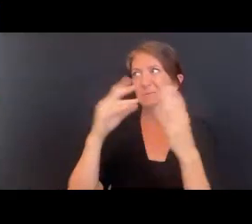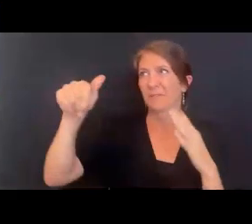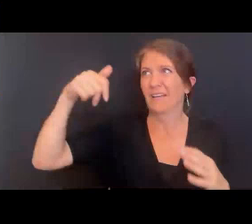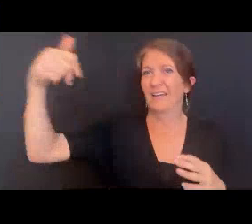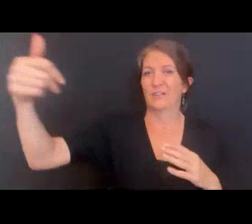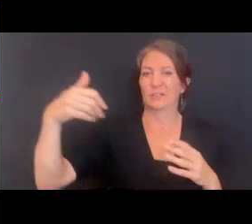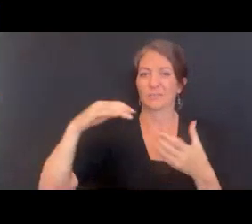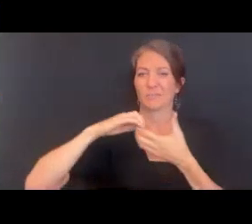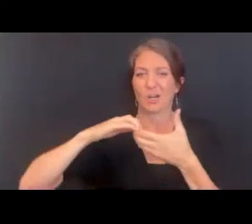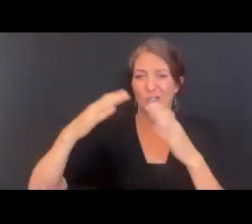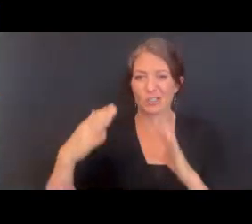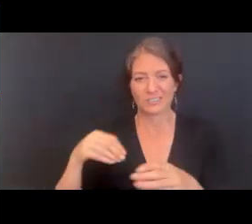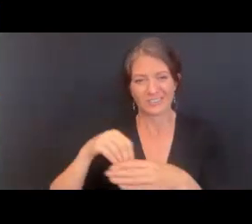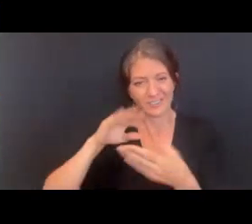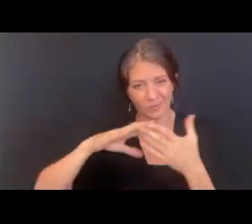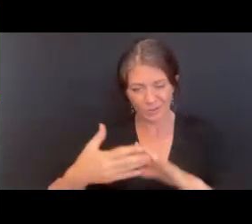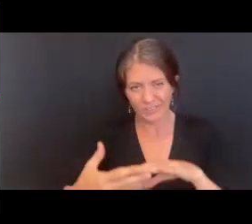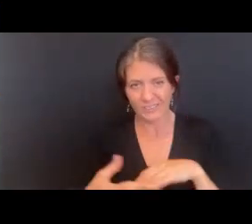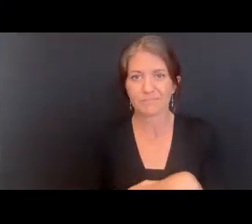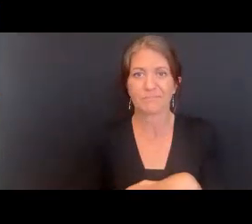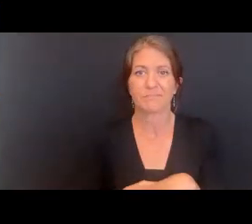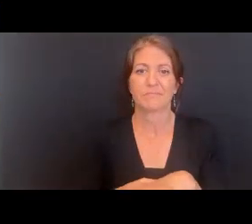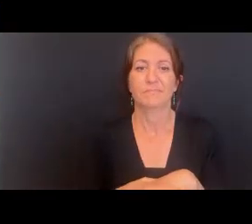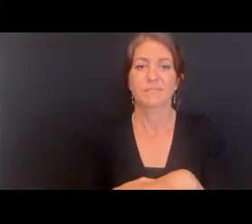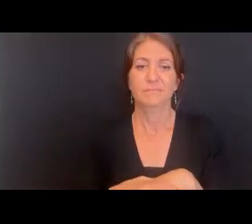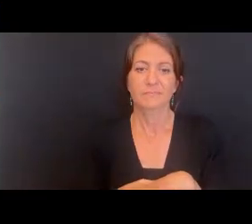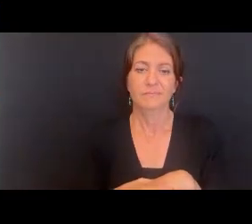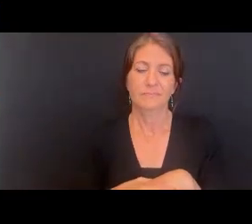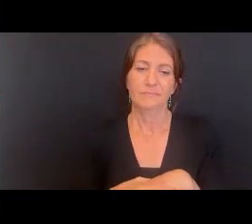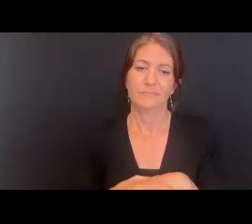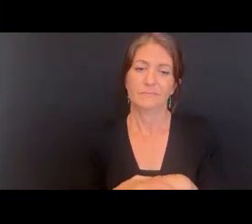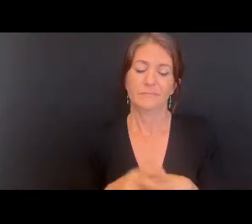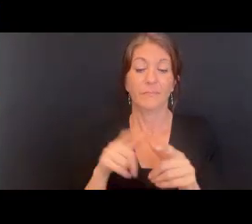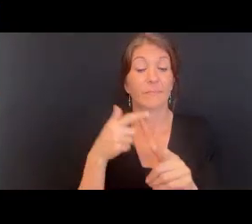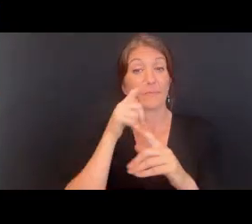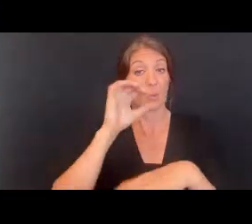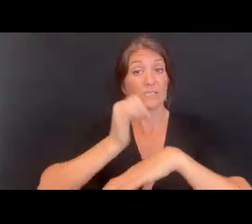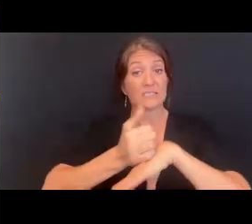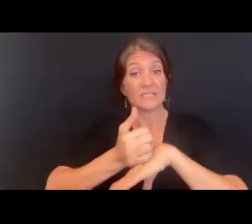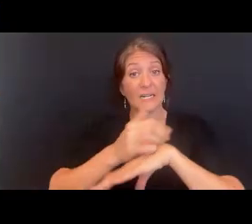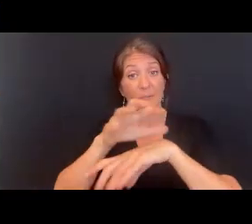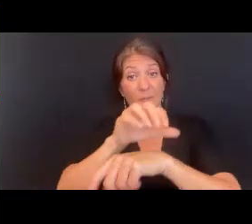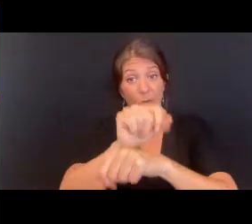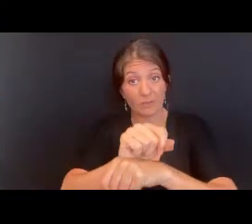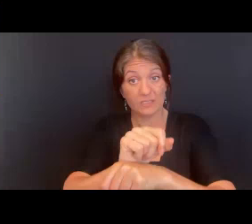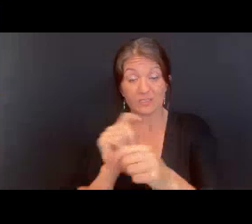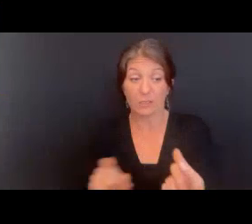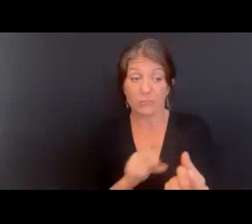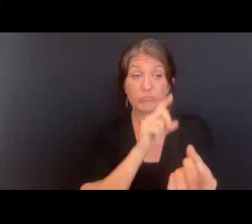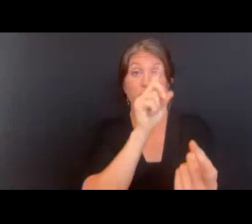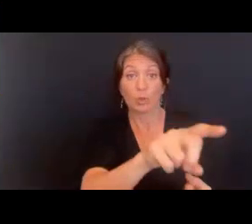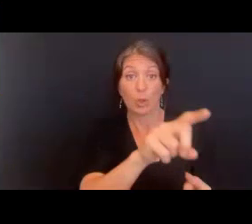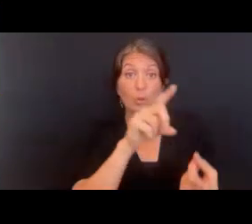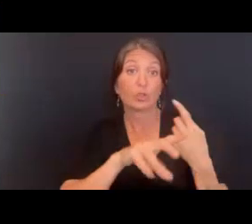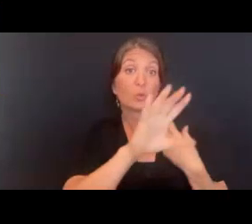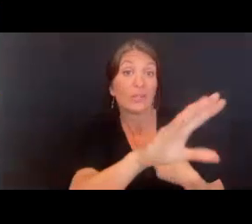community. And we will meet and make appointments to meet folks in their home, in